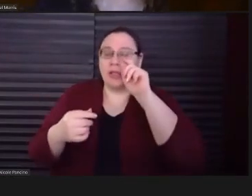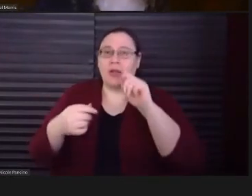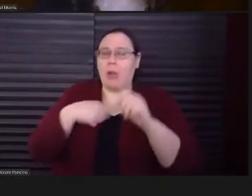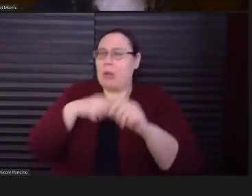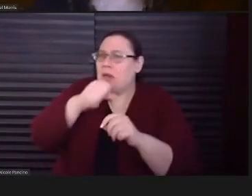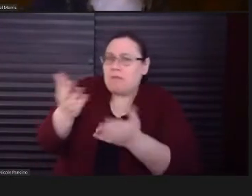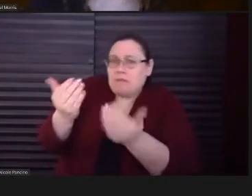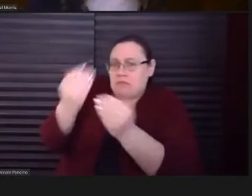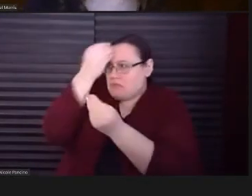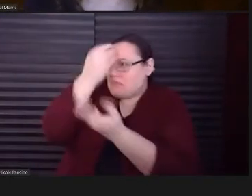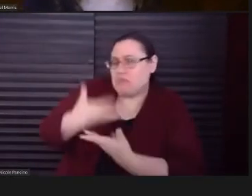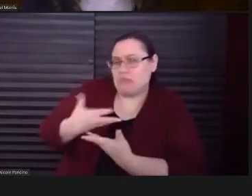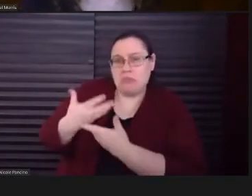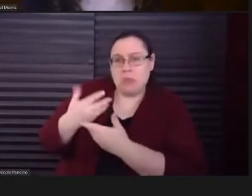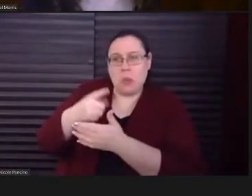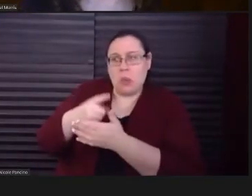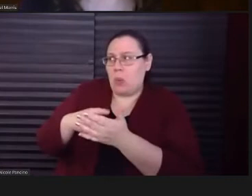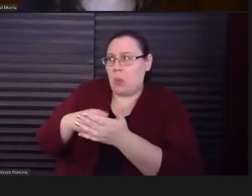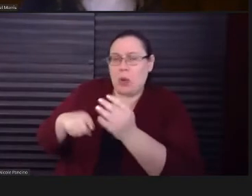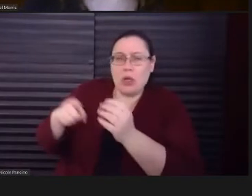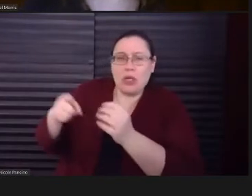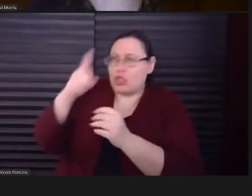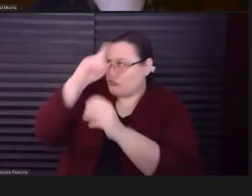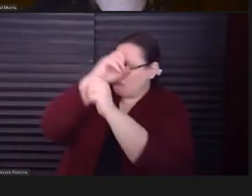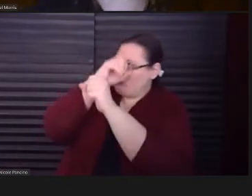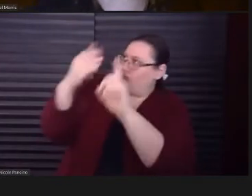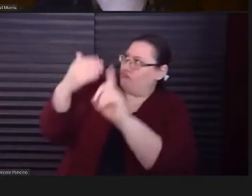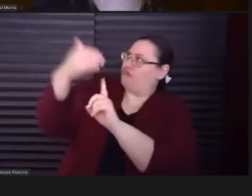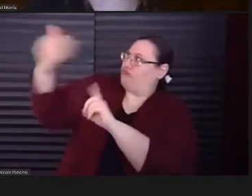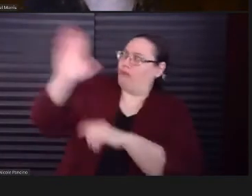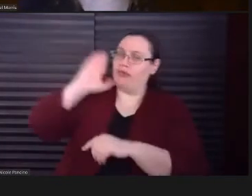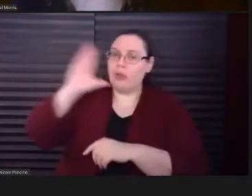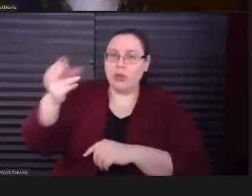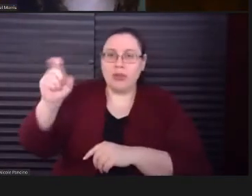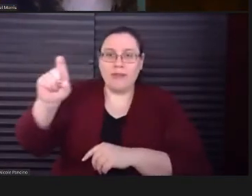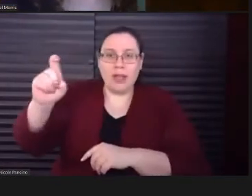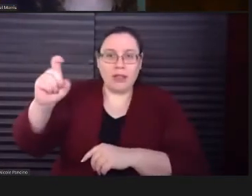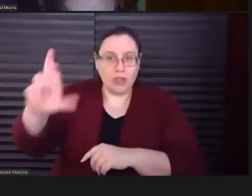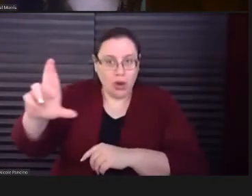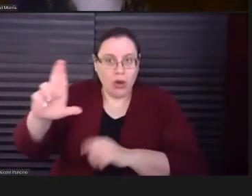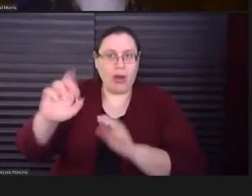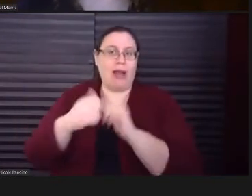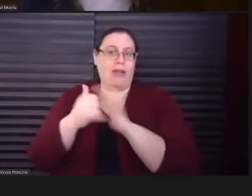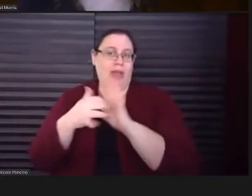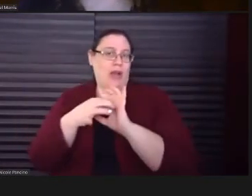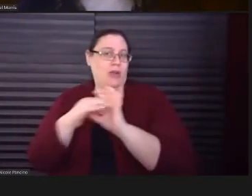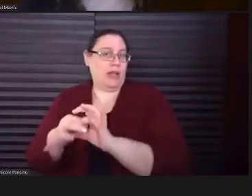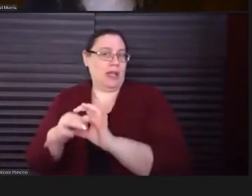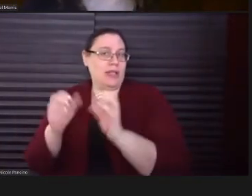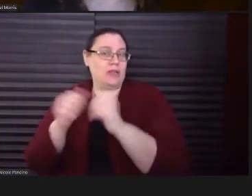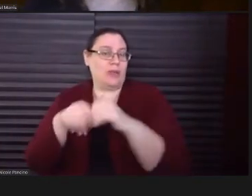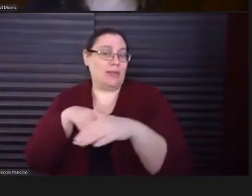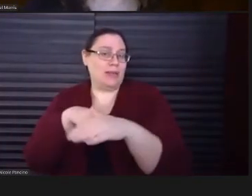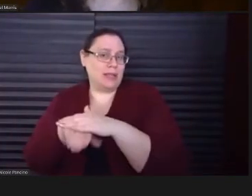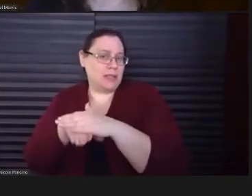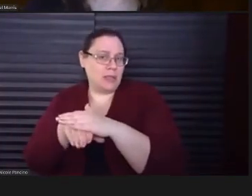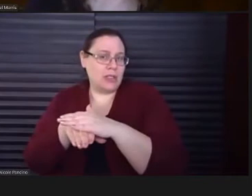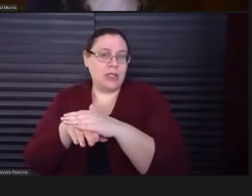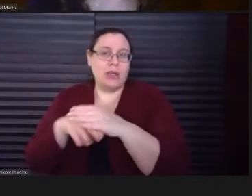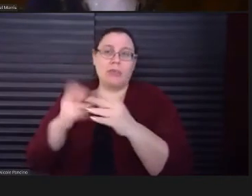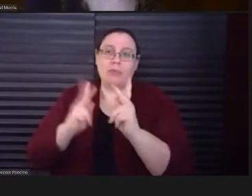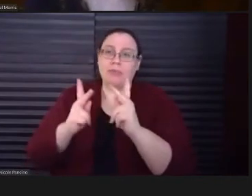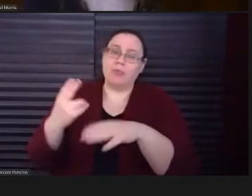what do you see as the future of XR and how it relates to accessibility, wearables,